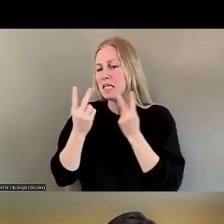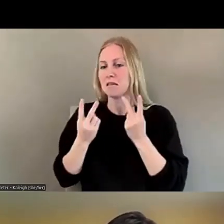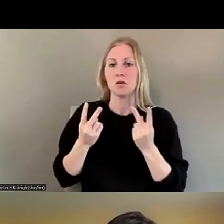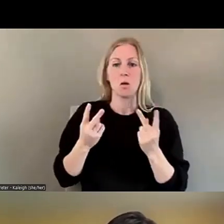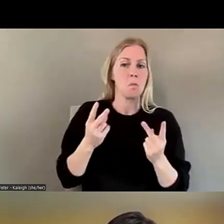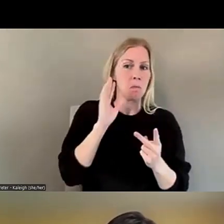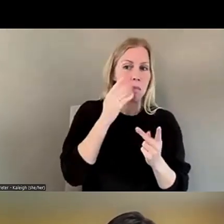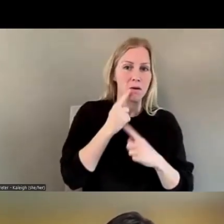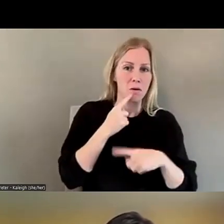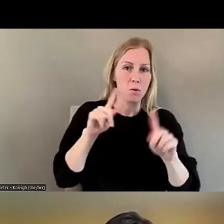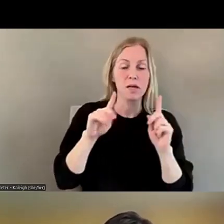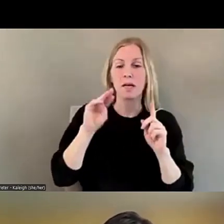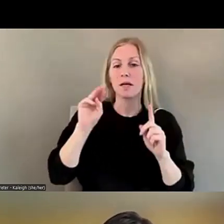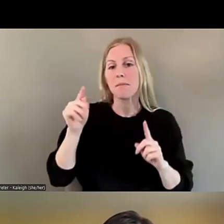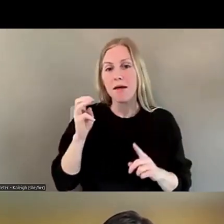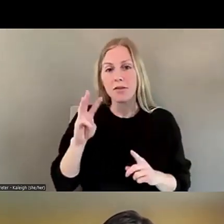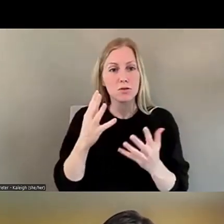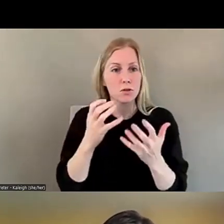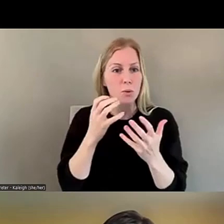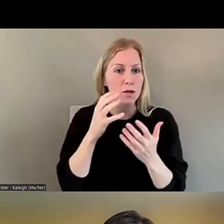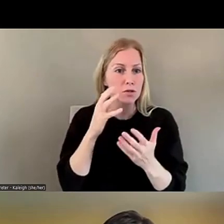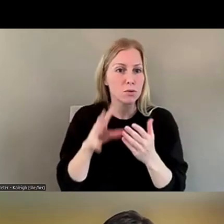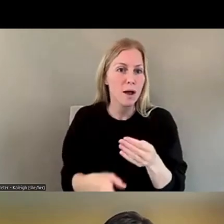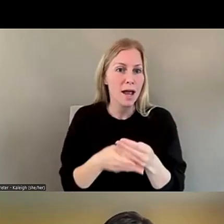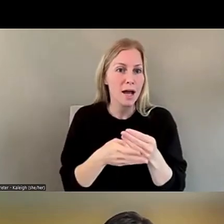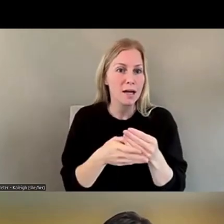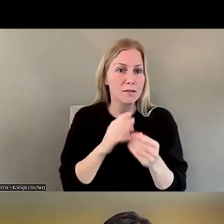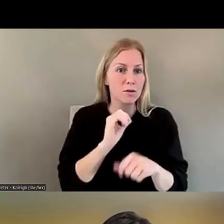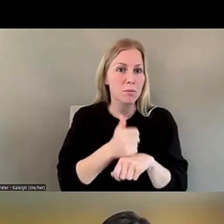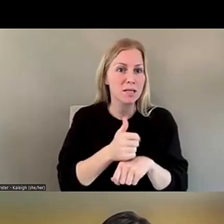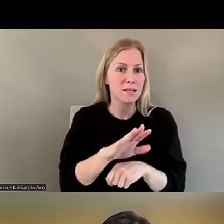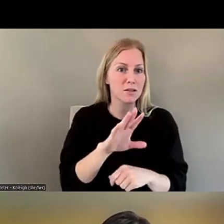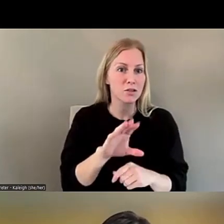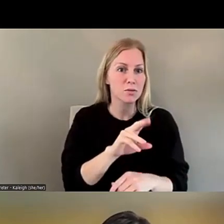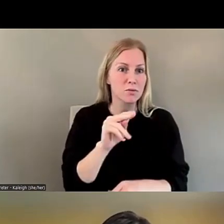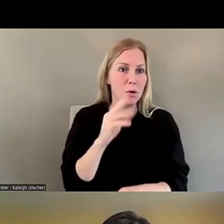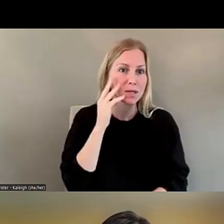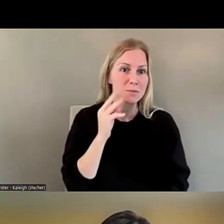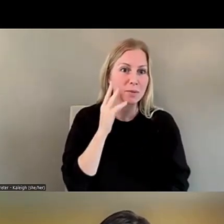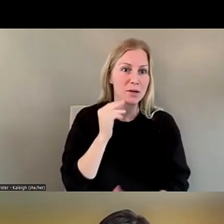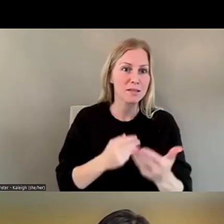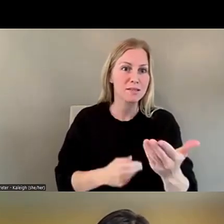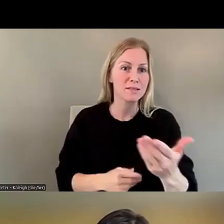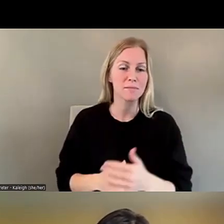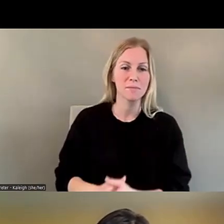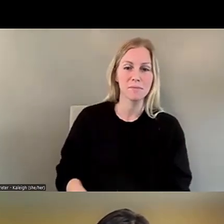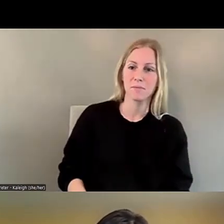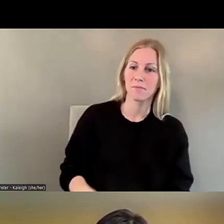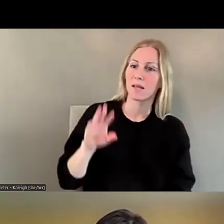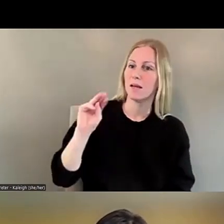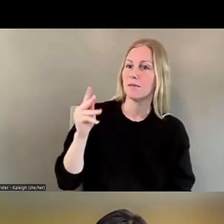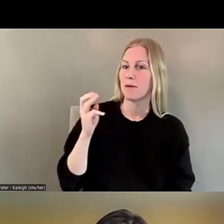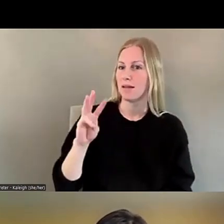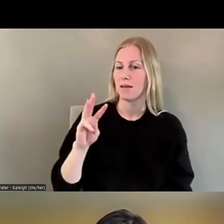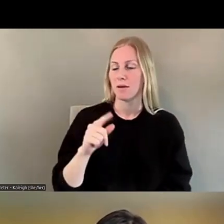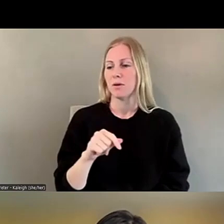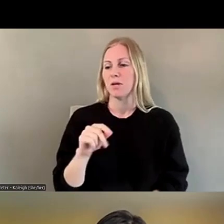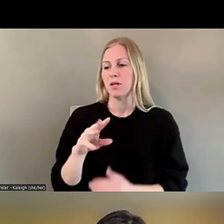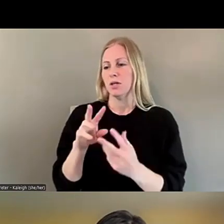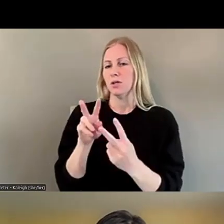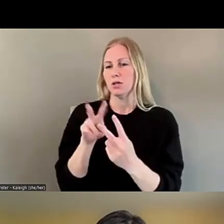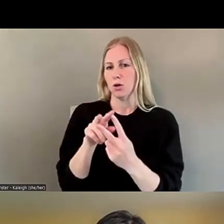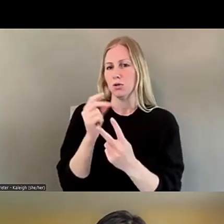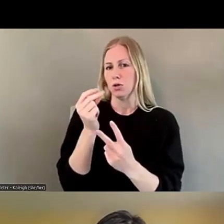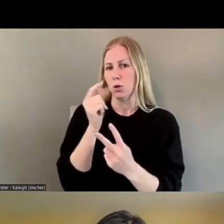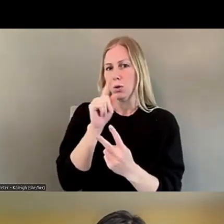want to add anything based on your experience? I would just say that two quick points. One